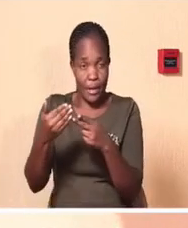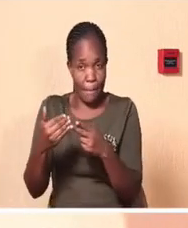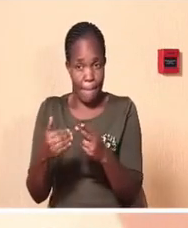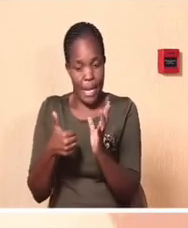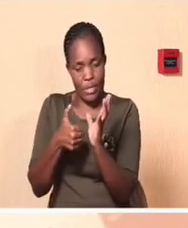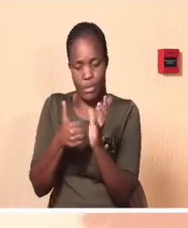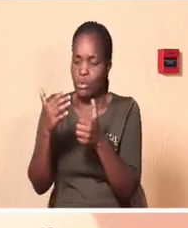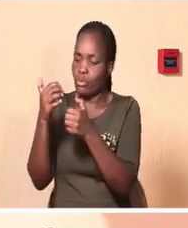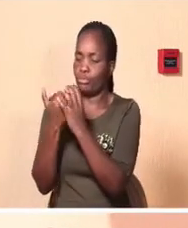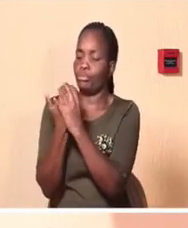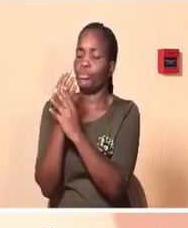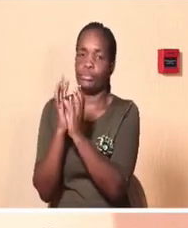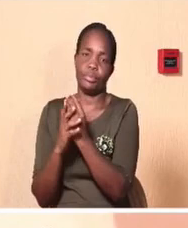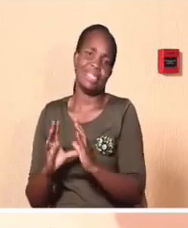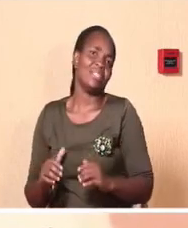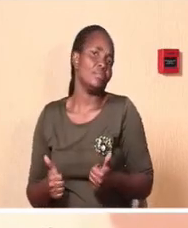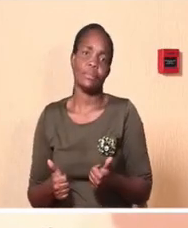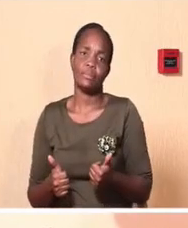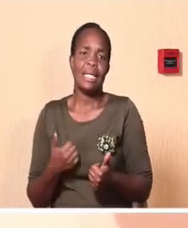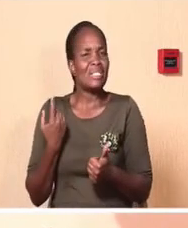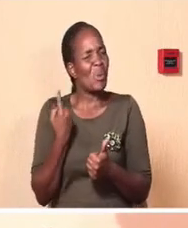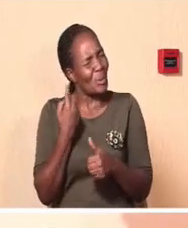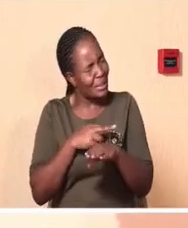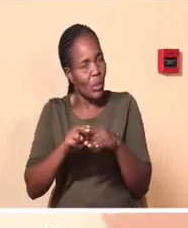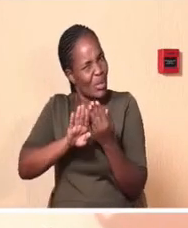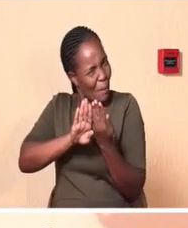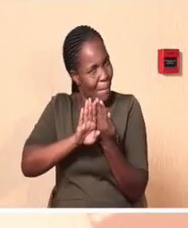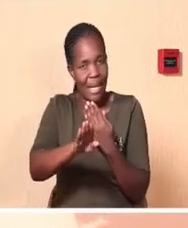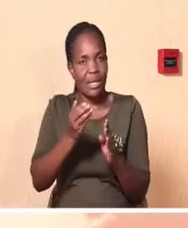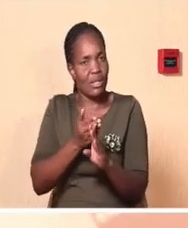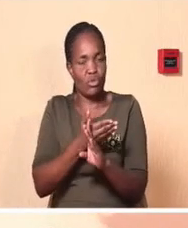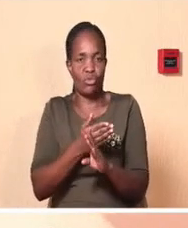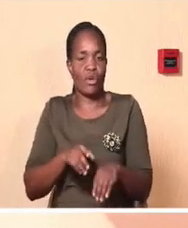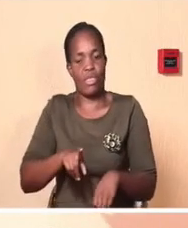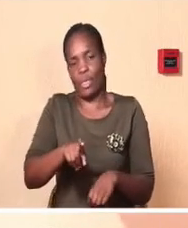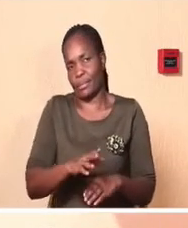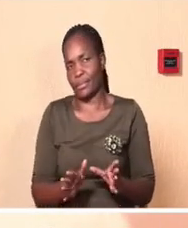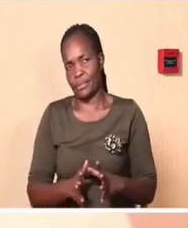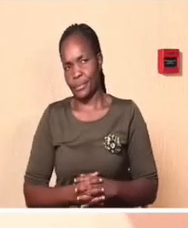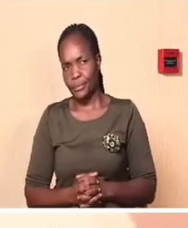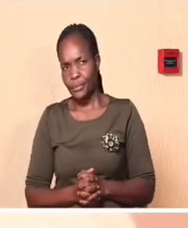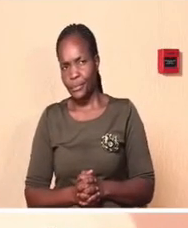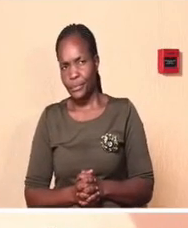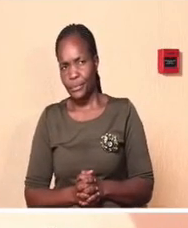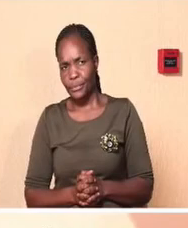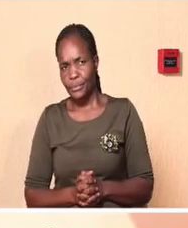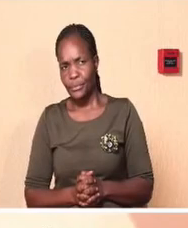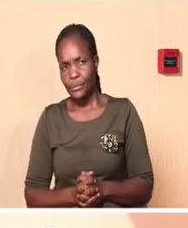to interrupt the transmission. And that is why we constantly emphasize on that.